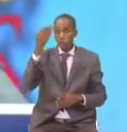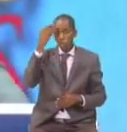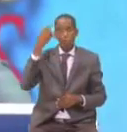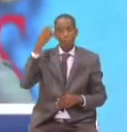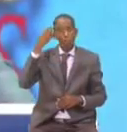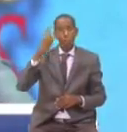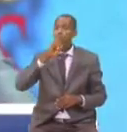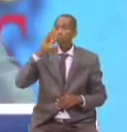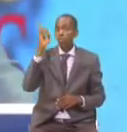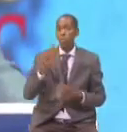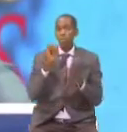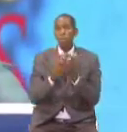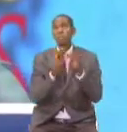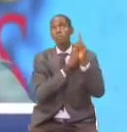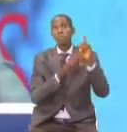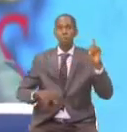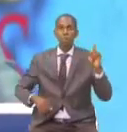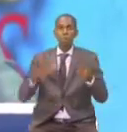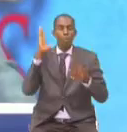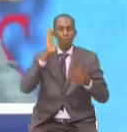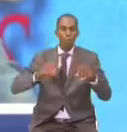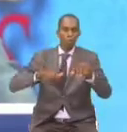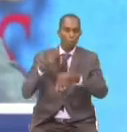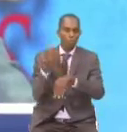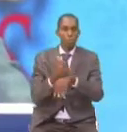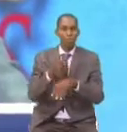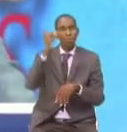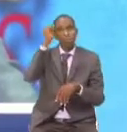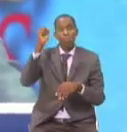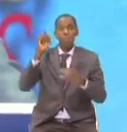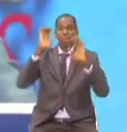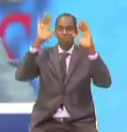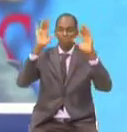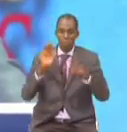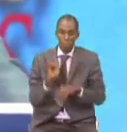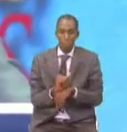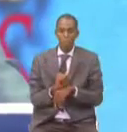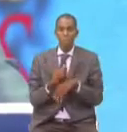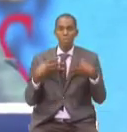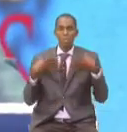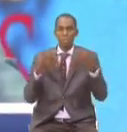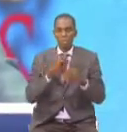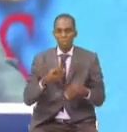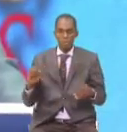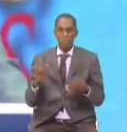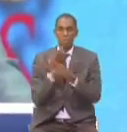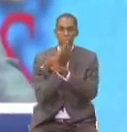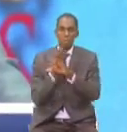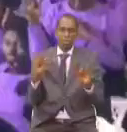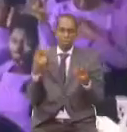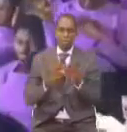Lord will confirm the miracle, the healing, the deliverance in your